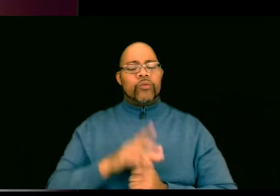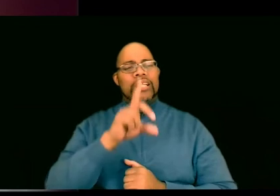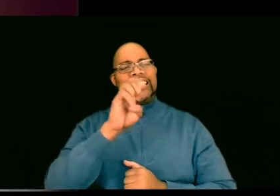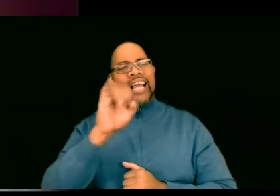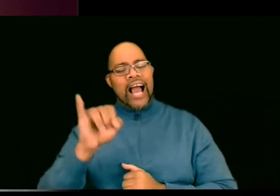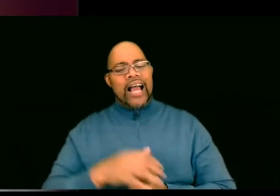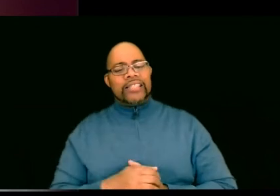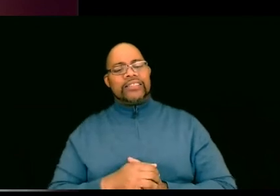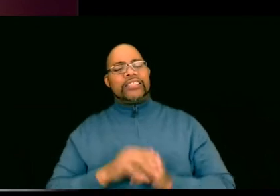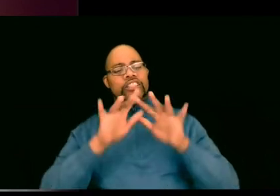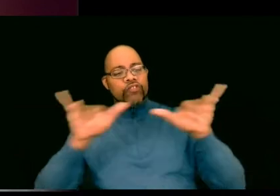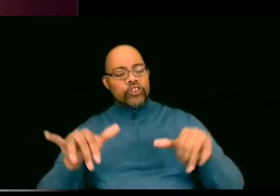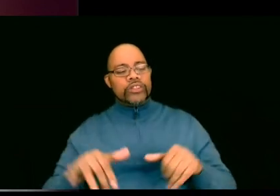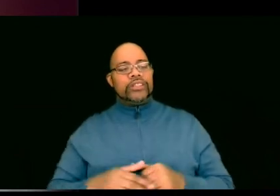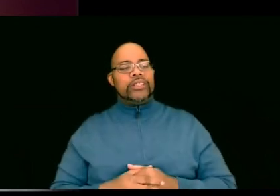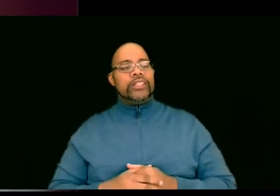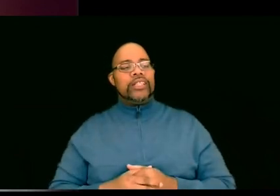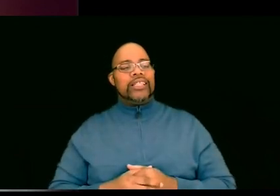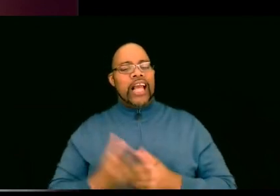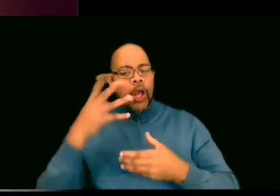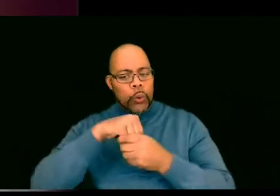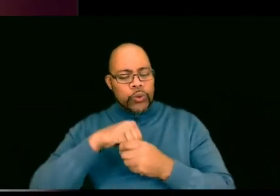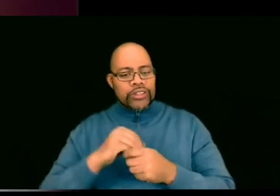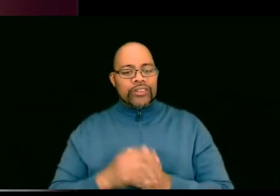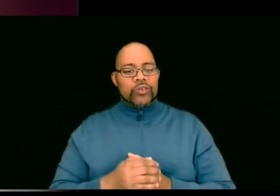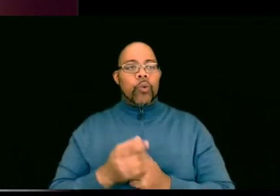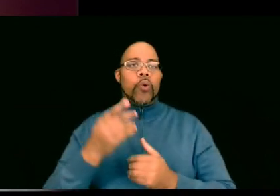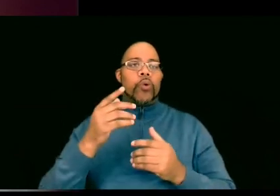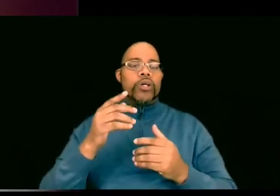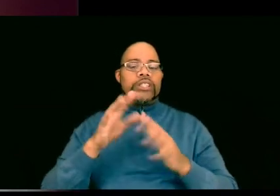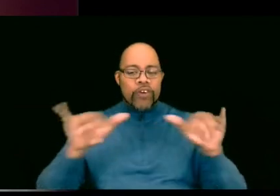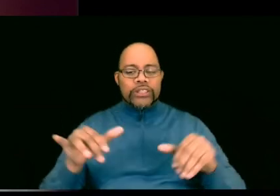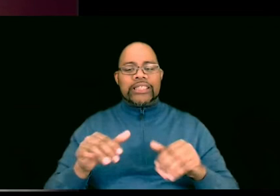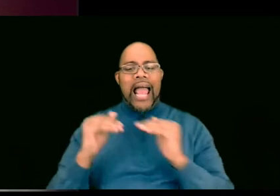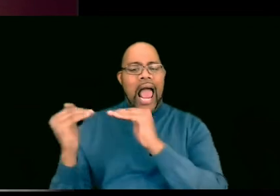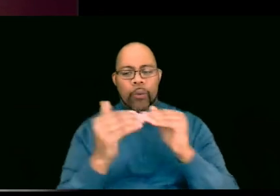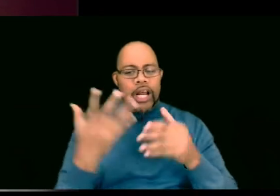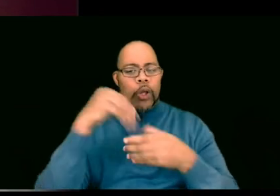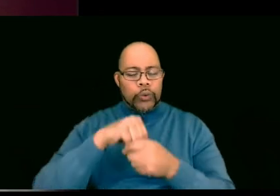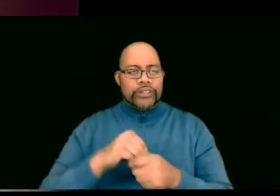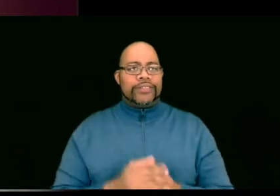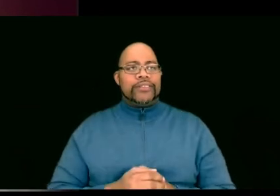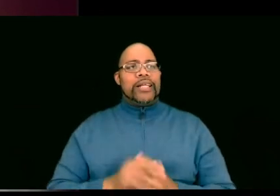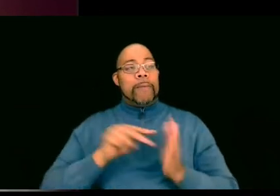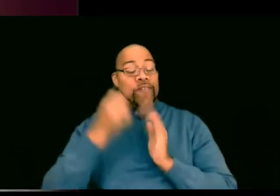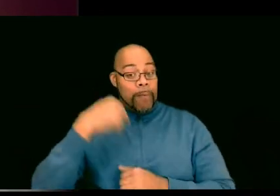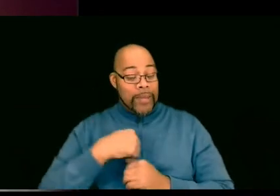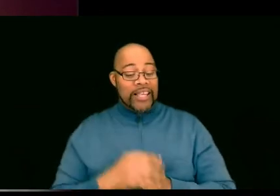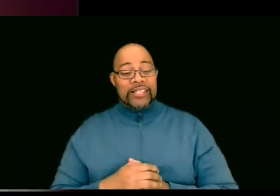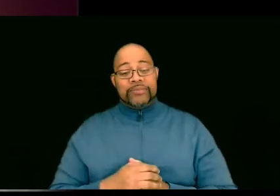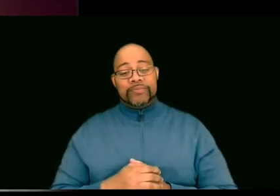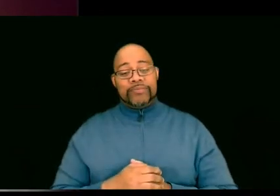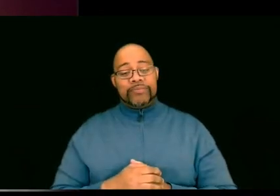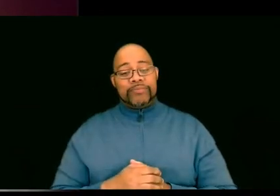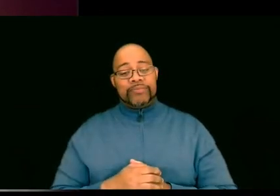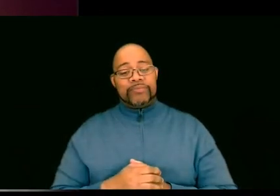Well, DEI, diversity, inclusion, or equity and inclusion for me,